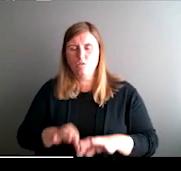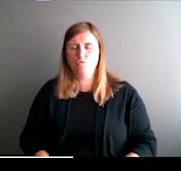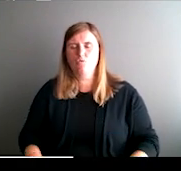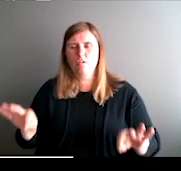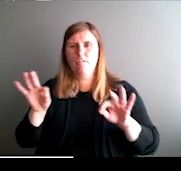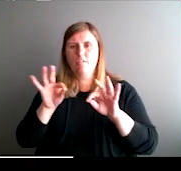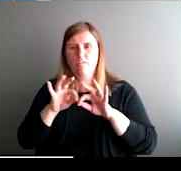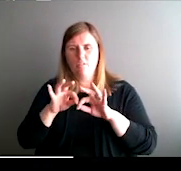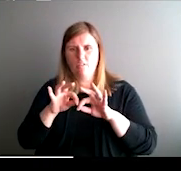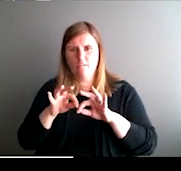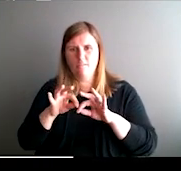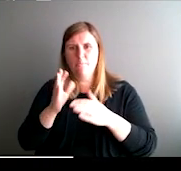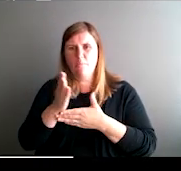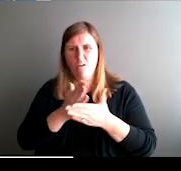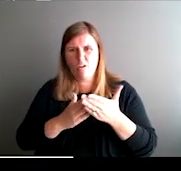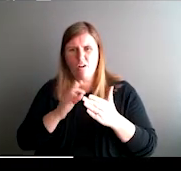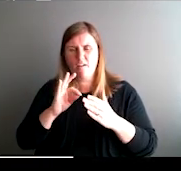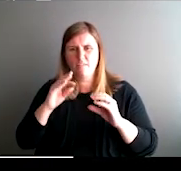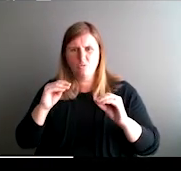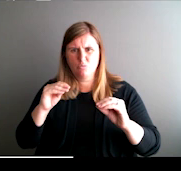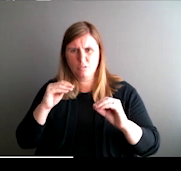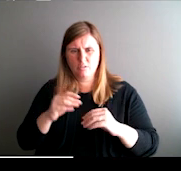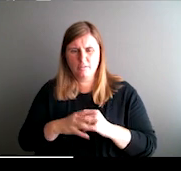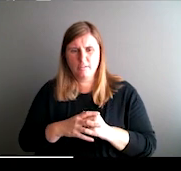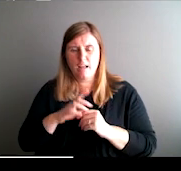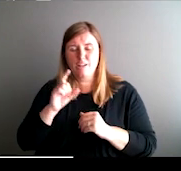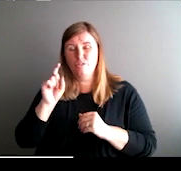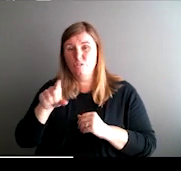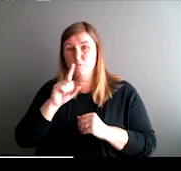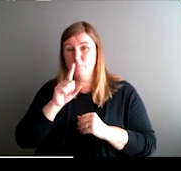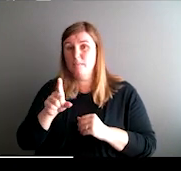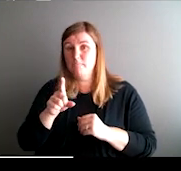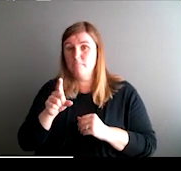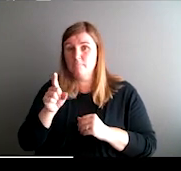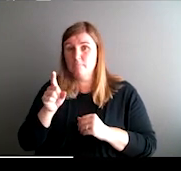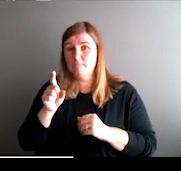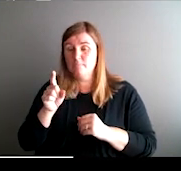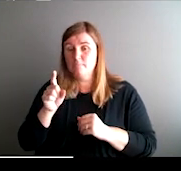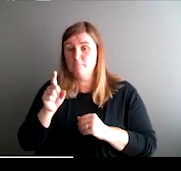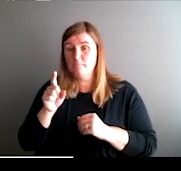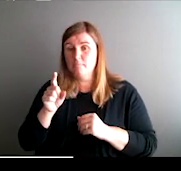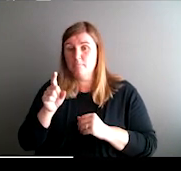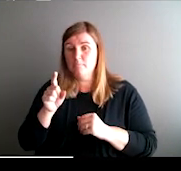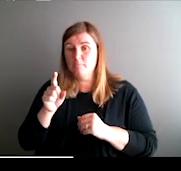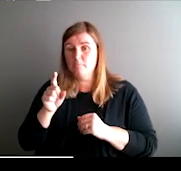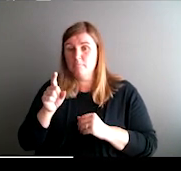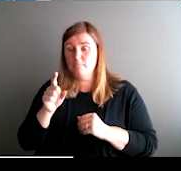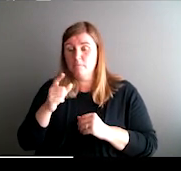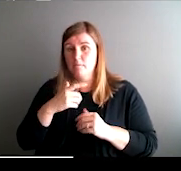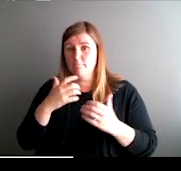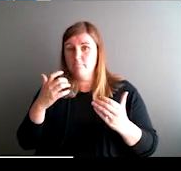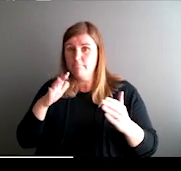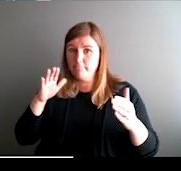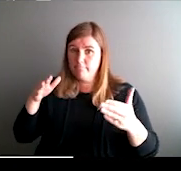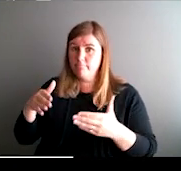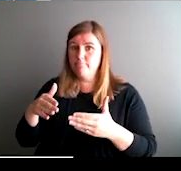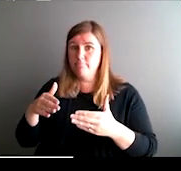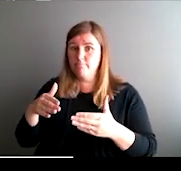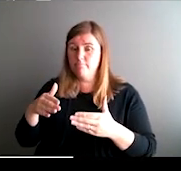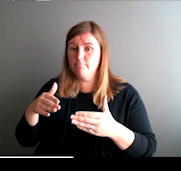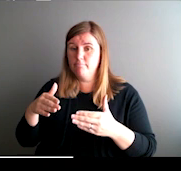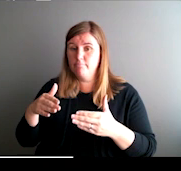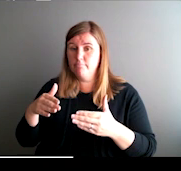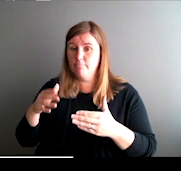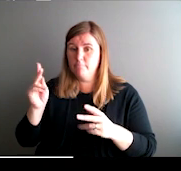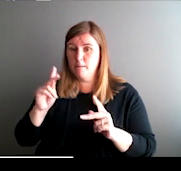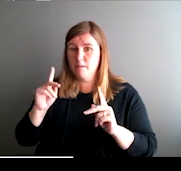critical aspect of instruction and should be, it should merit a significant amount of attendance for, or